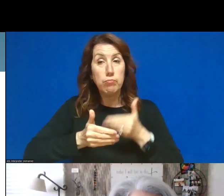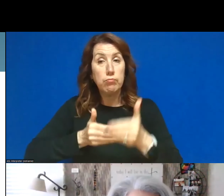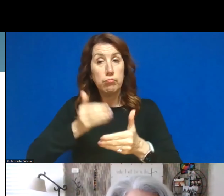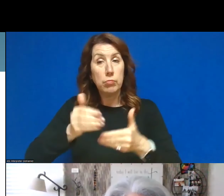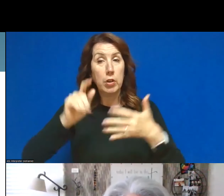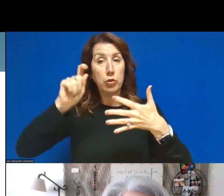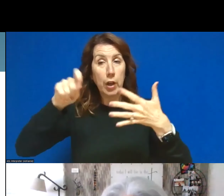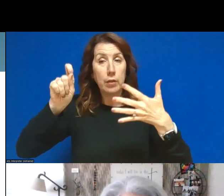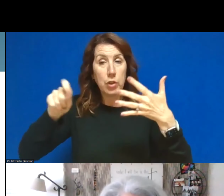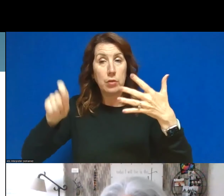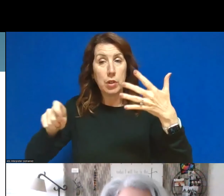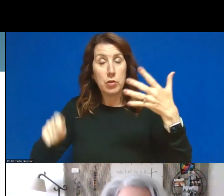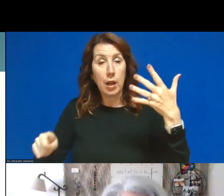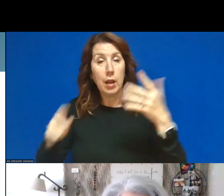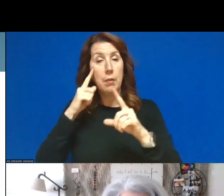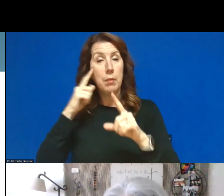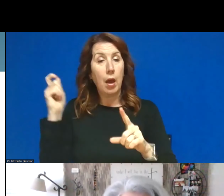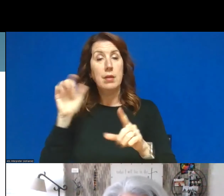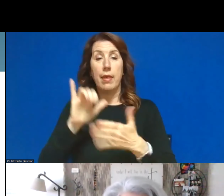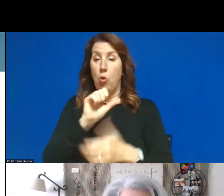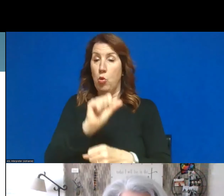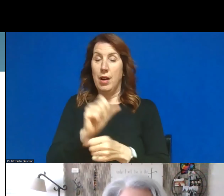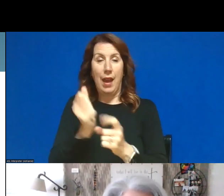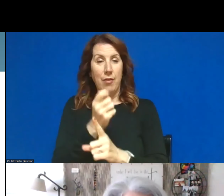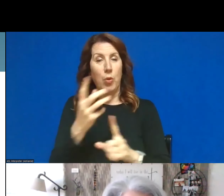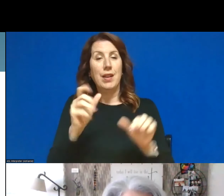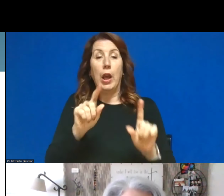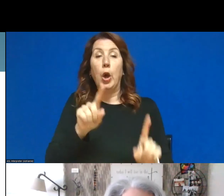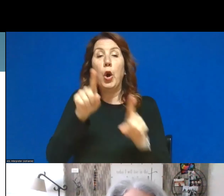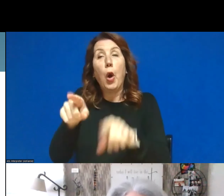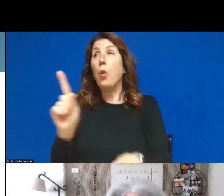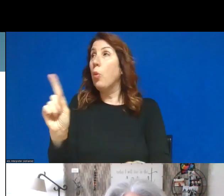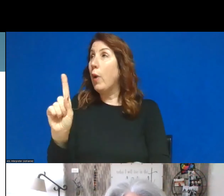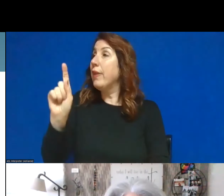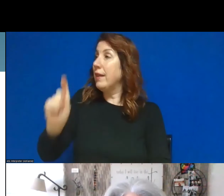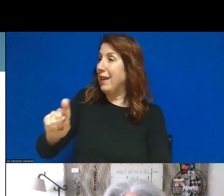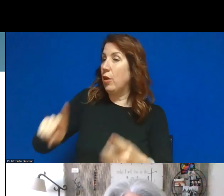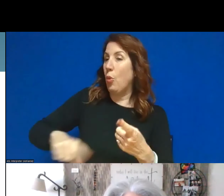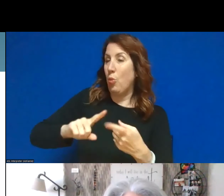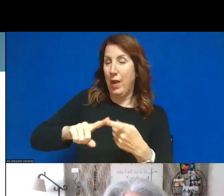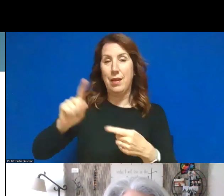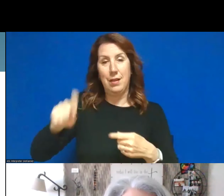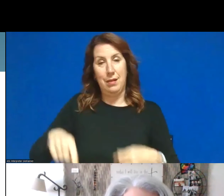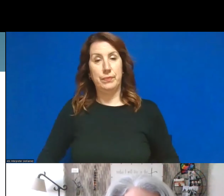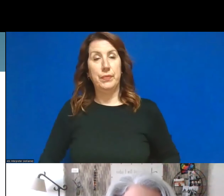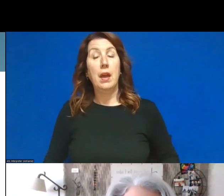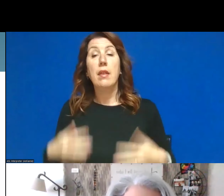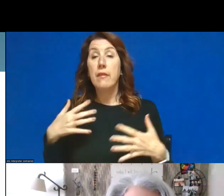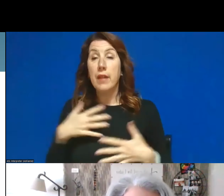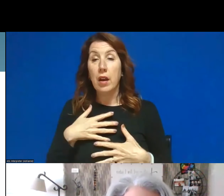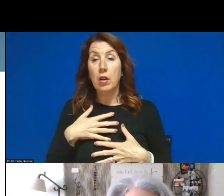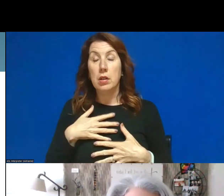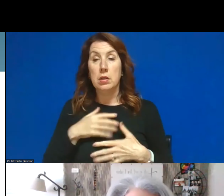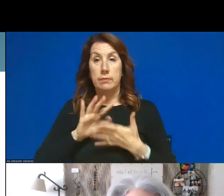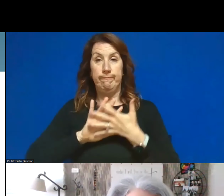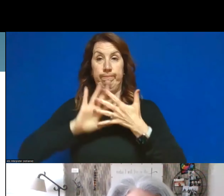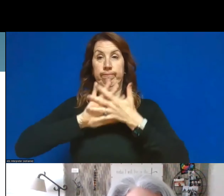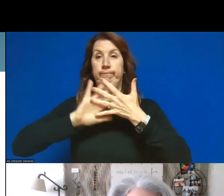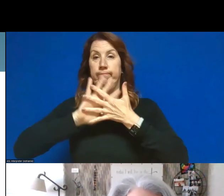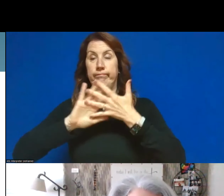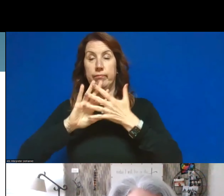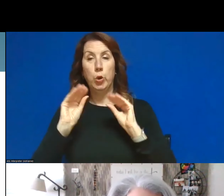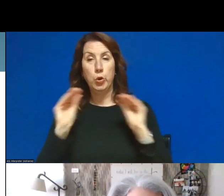work, everyone is able to get where they need to go when they want. The fears of this group, a lack of integrity, really focused